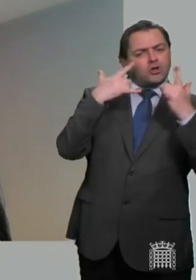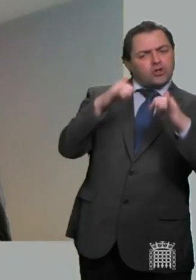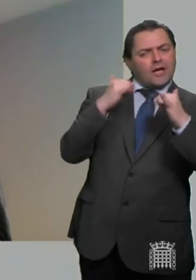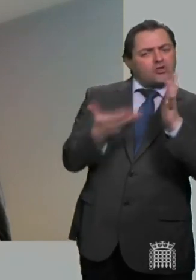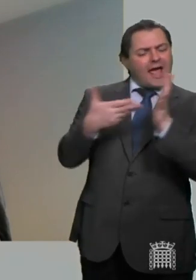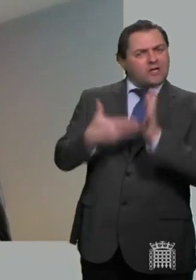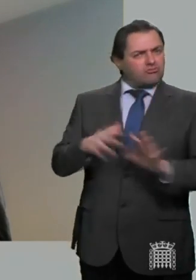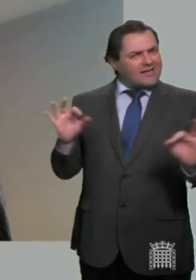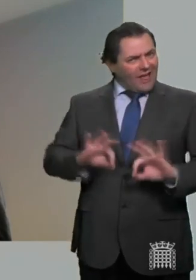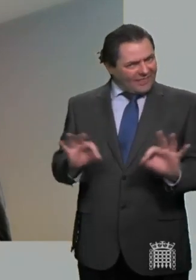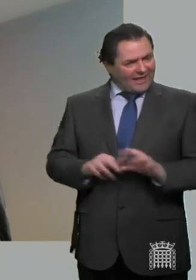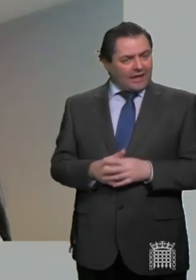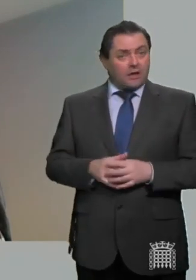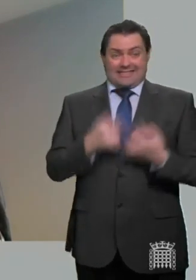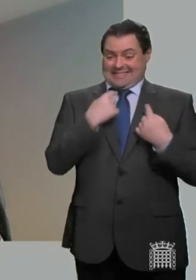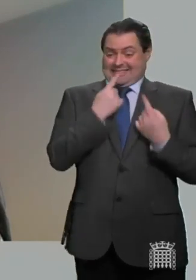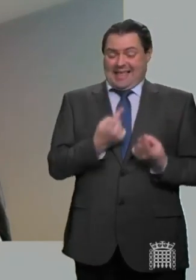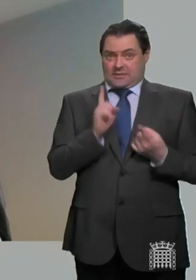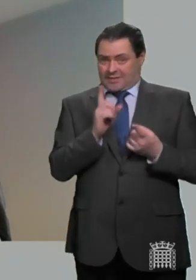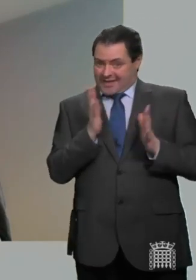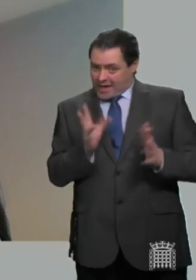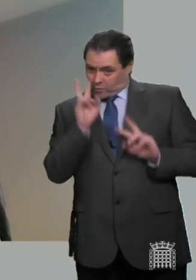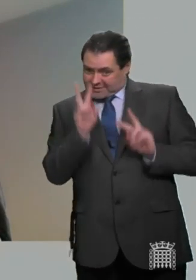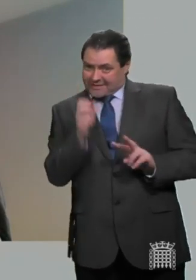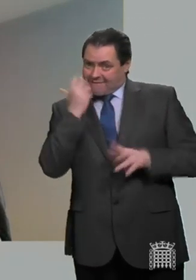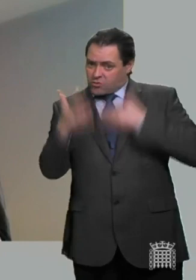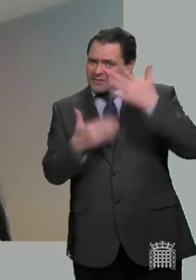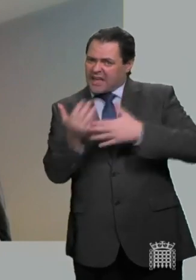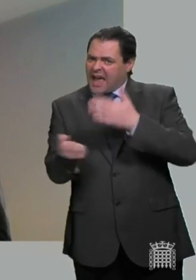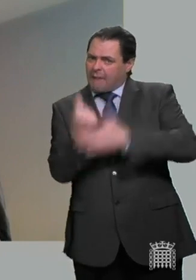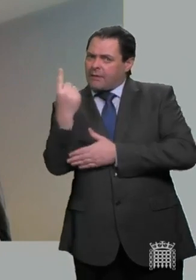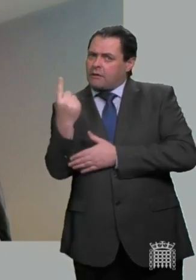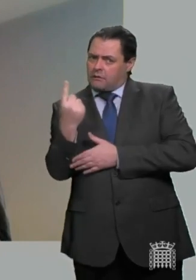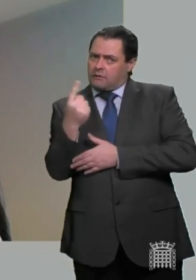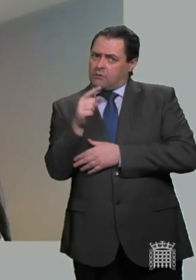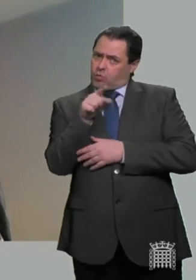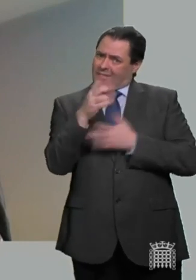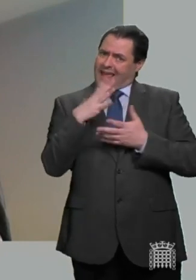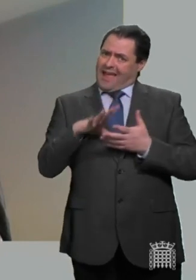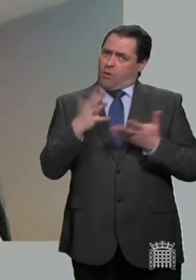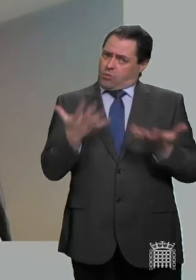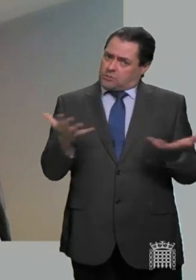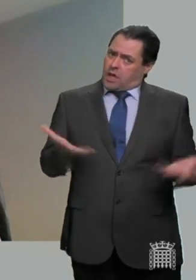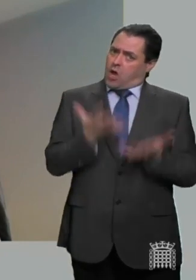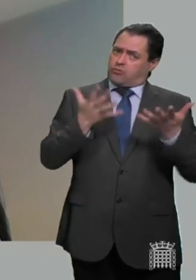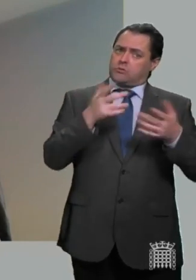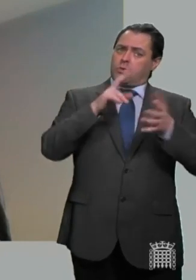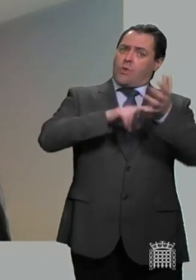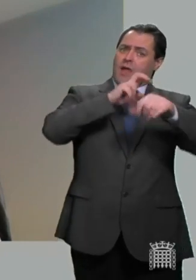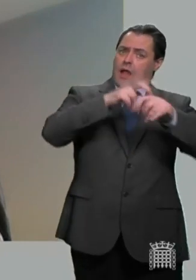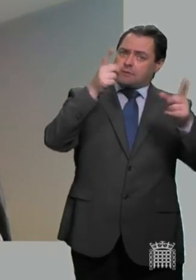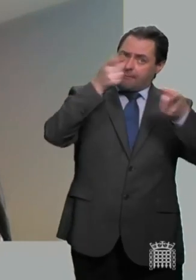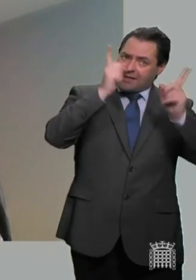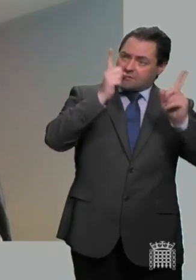challenging to deliver in practice, would you wish to take this opportunity to encourage ministers in Northern Ireland to do all they